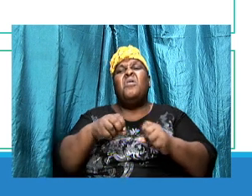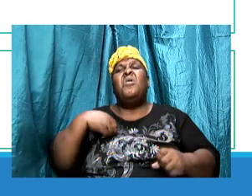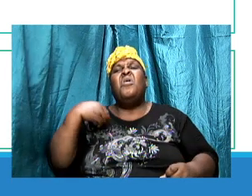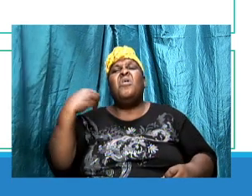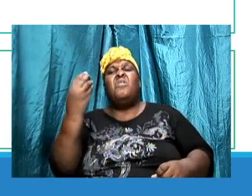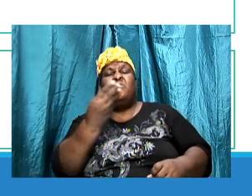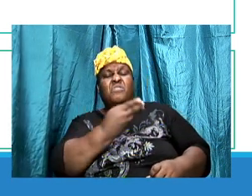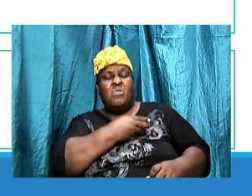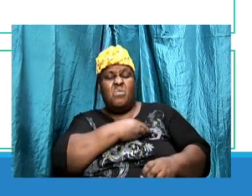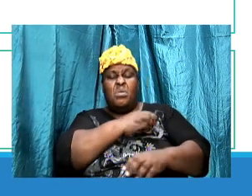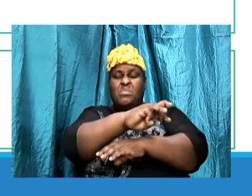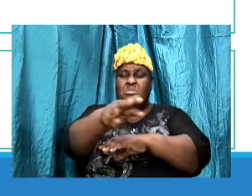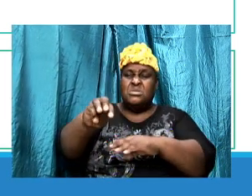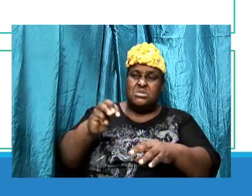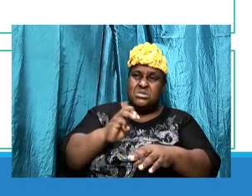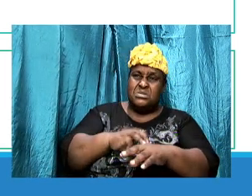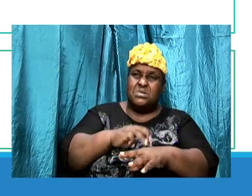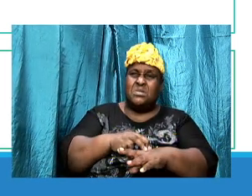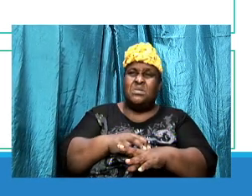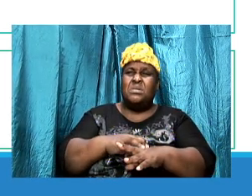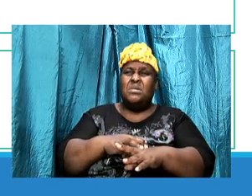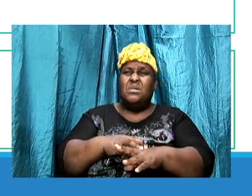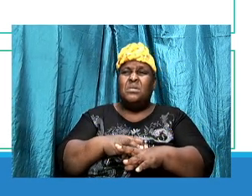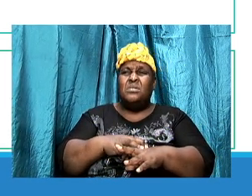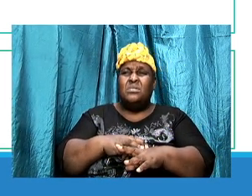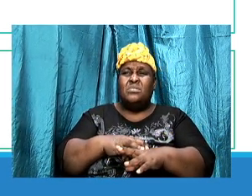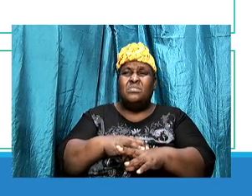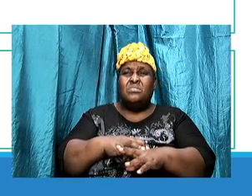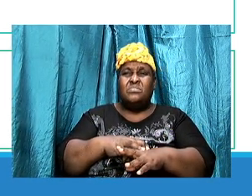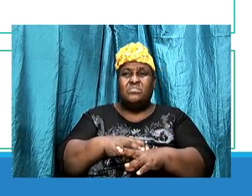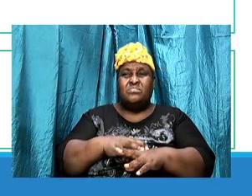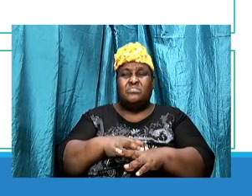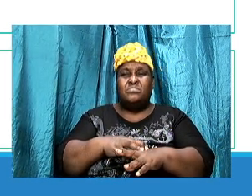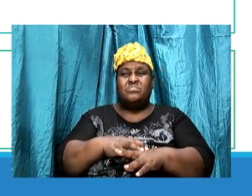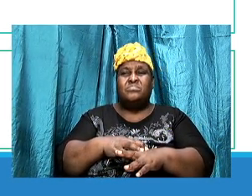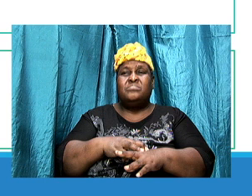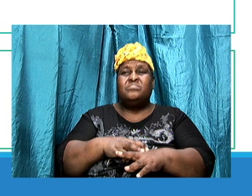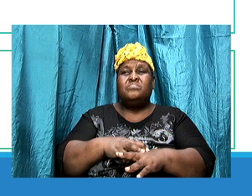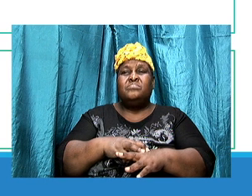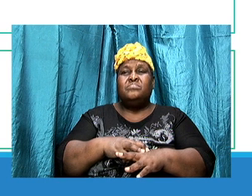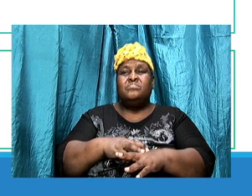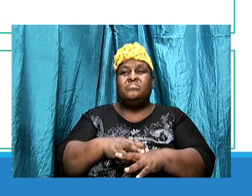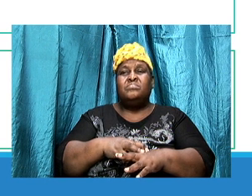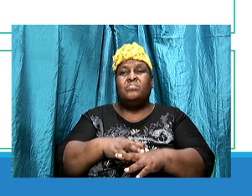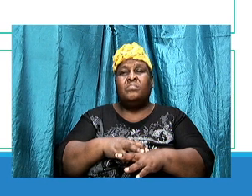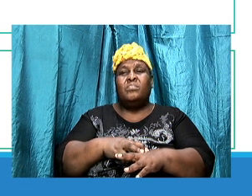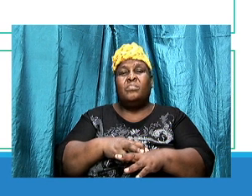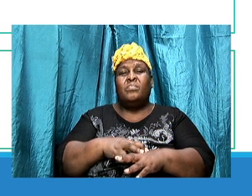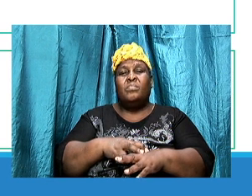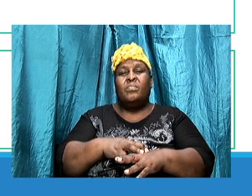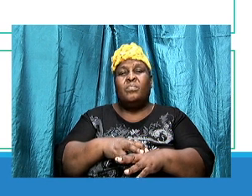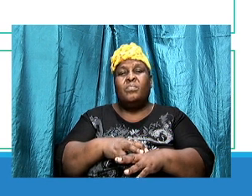our ministers. And let me just read from chapter 1. He said,